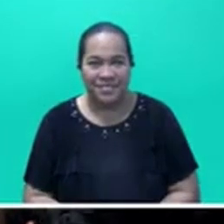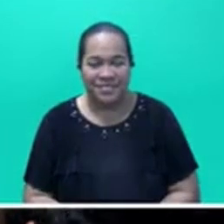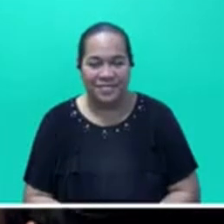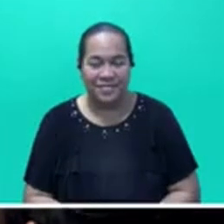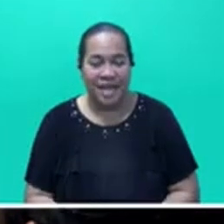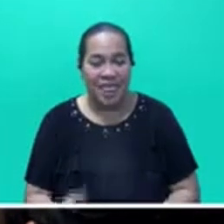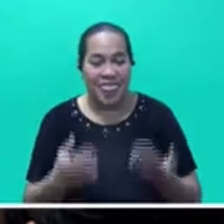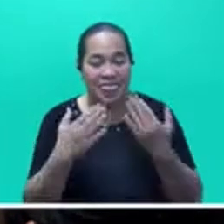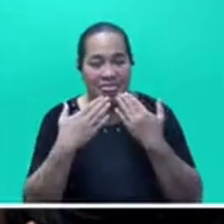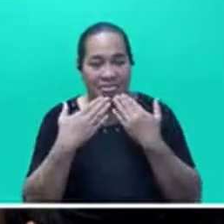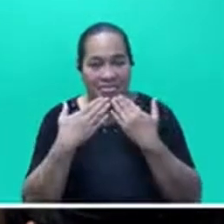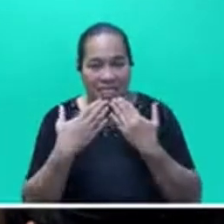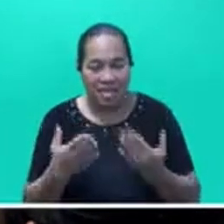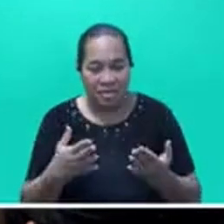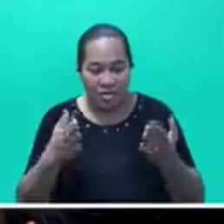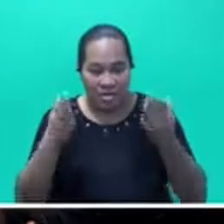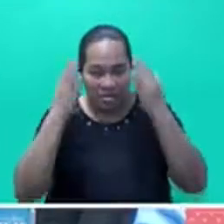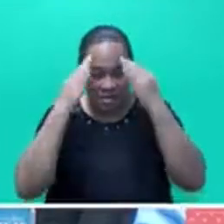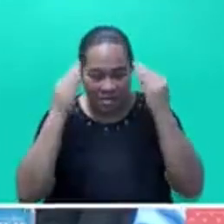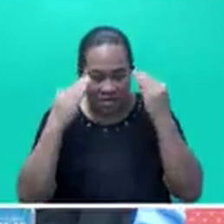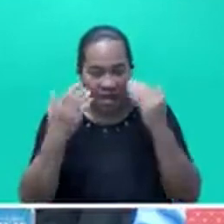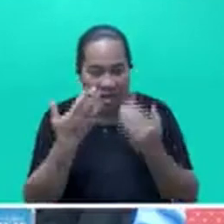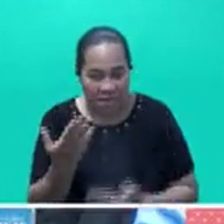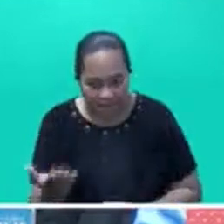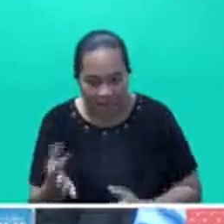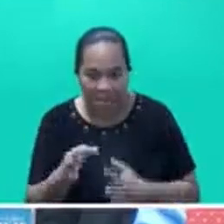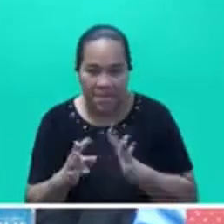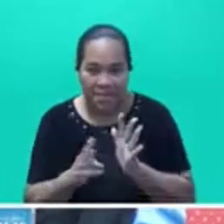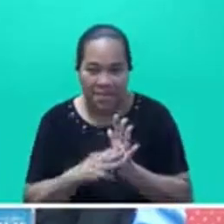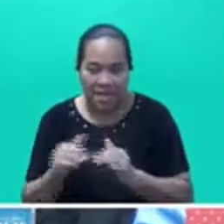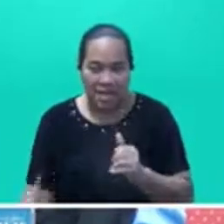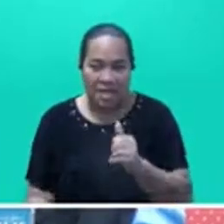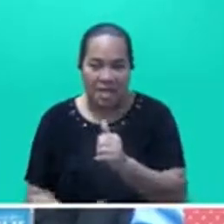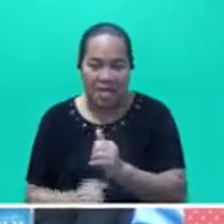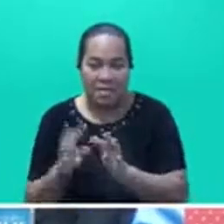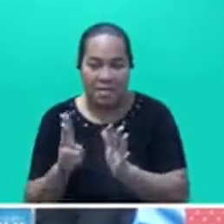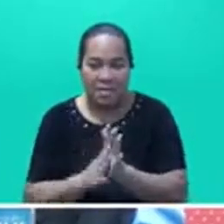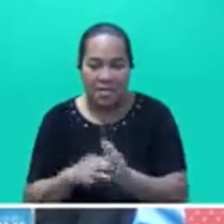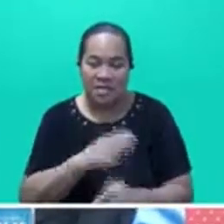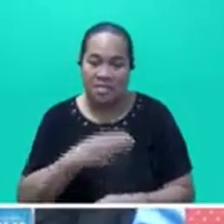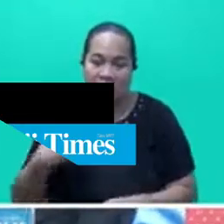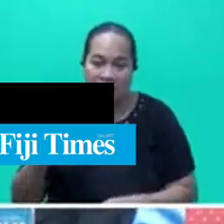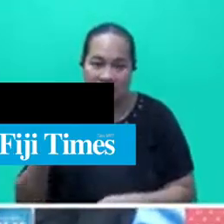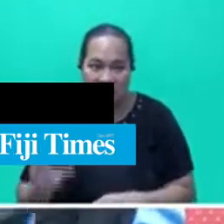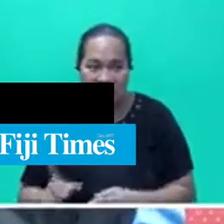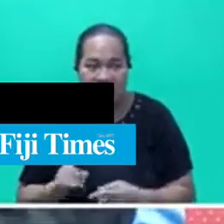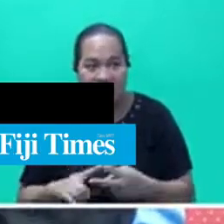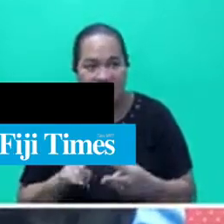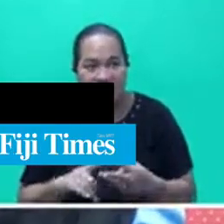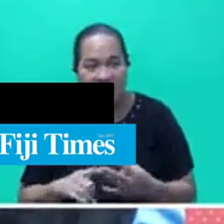Thank you, Mr. Speaker, Honorable Prime Minister, Deputy Prime Ministers, Cabinet Ministers, all honorable